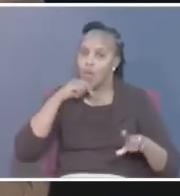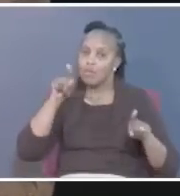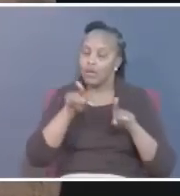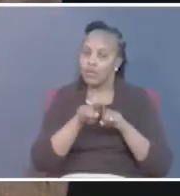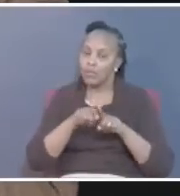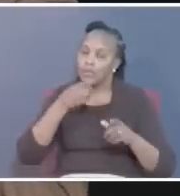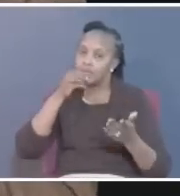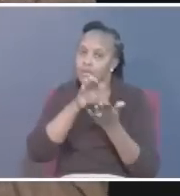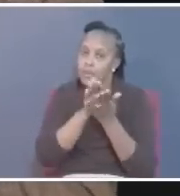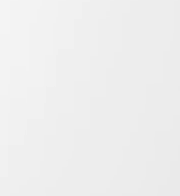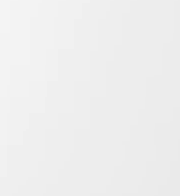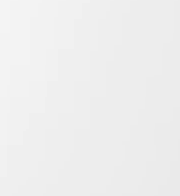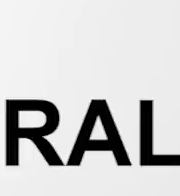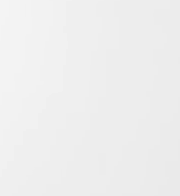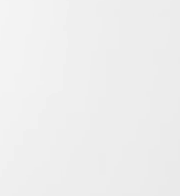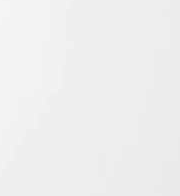God bless you.